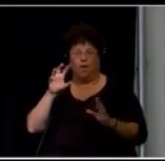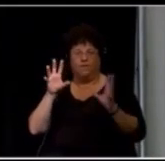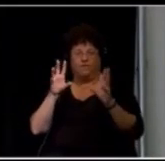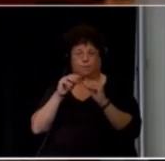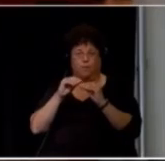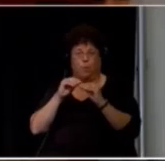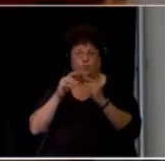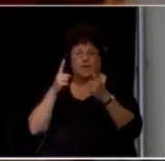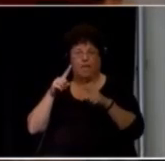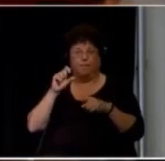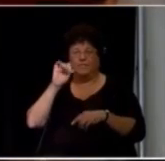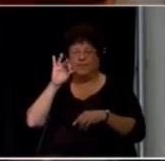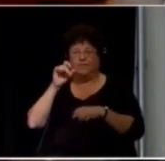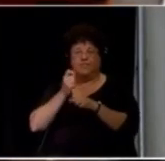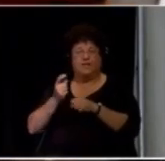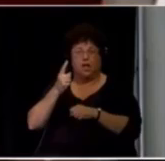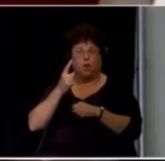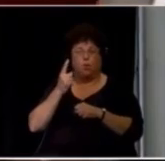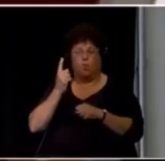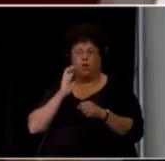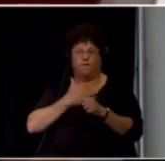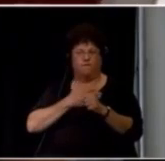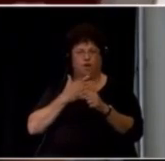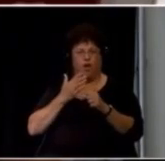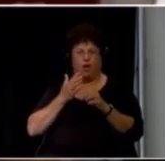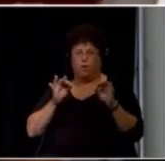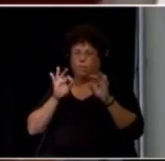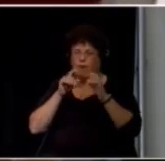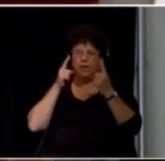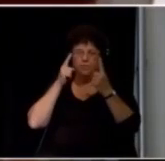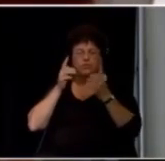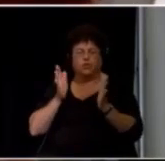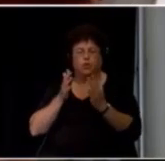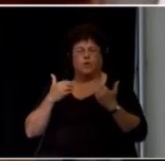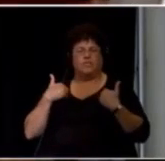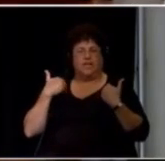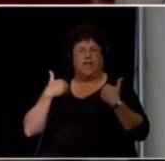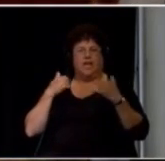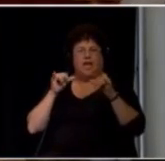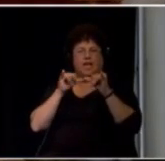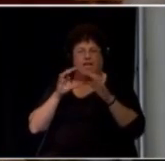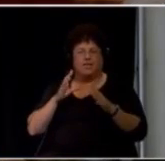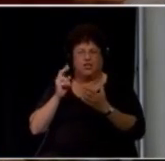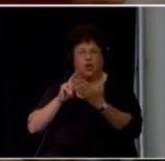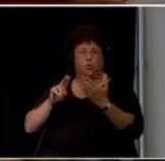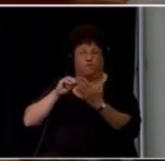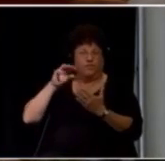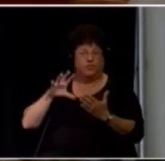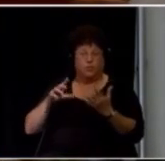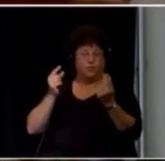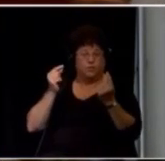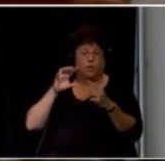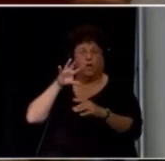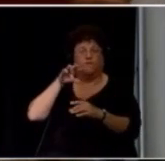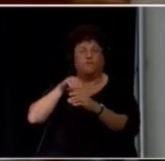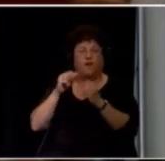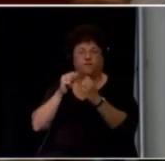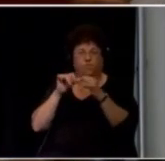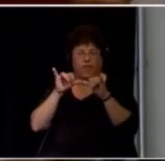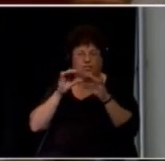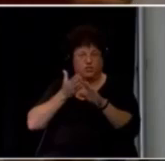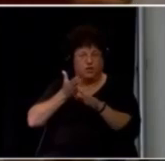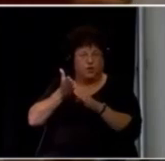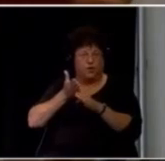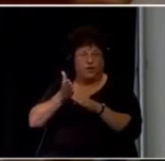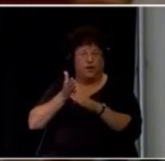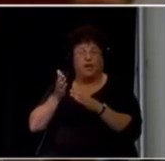year. One of our main missions is to encourage young engineers and university students to get involved with engineering.